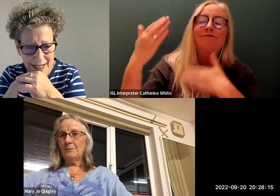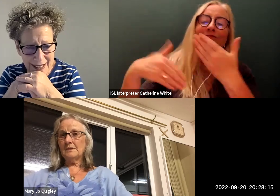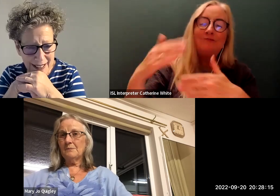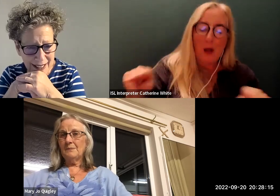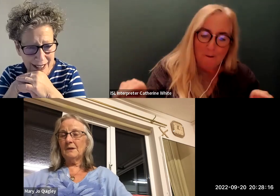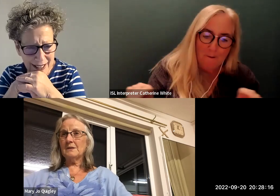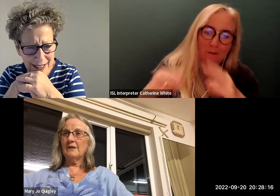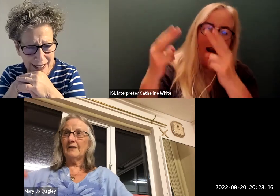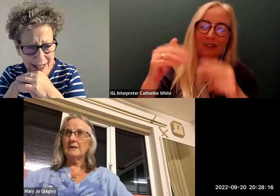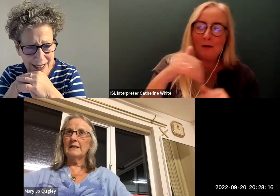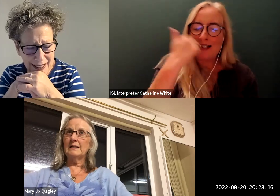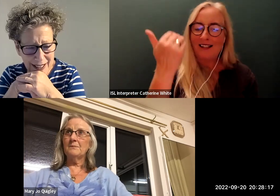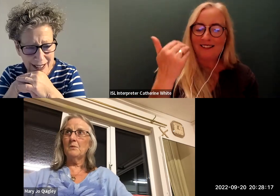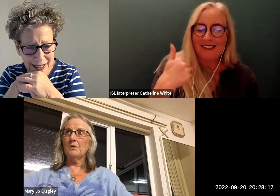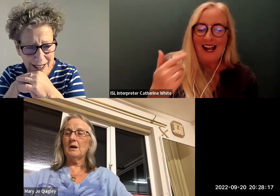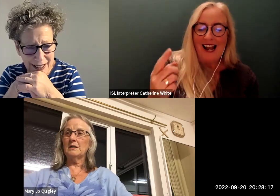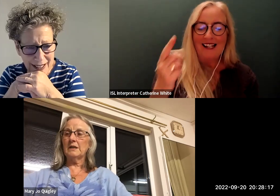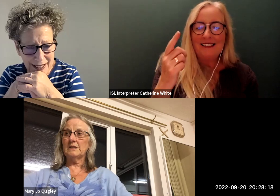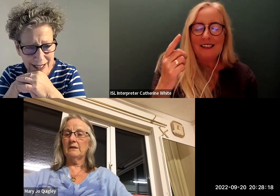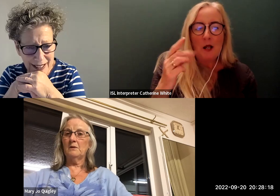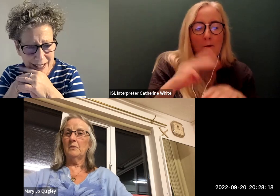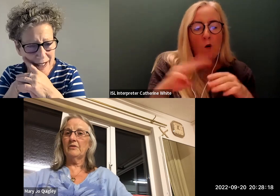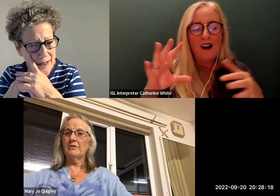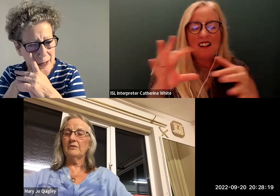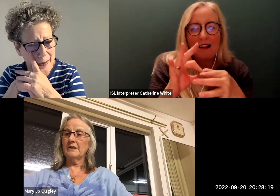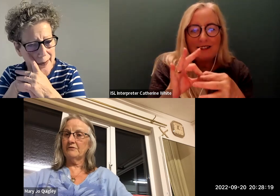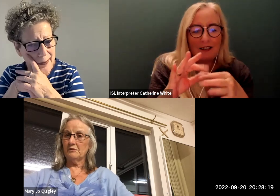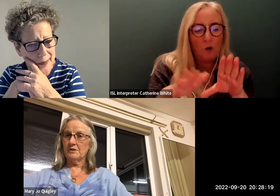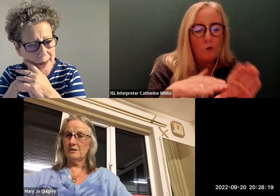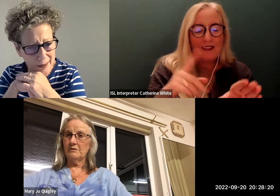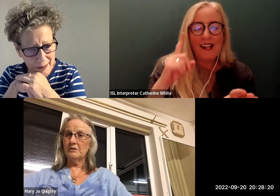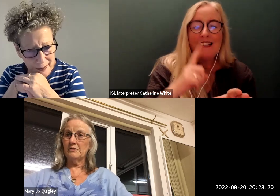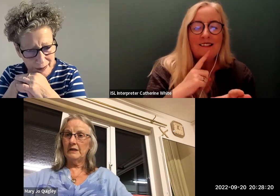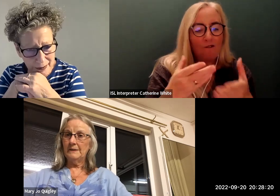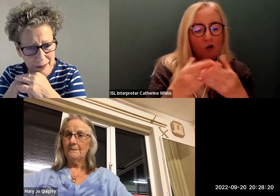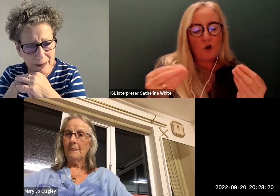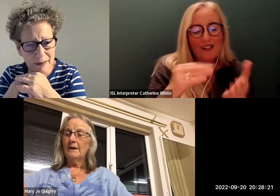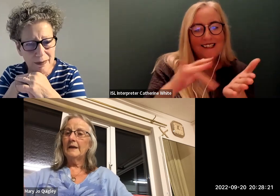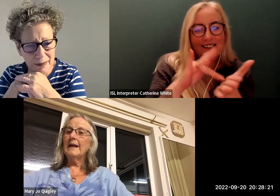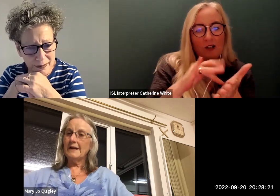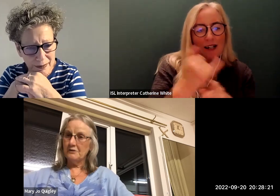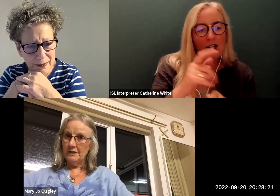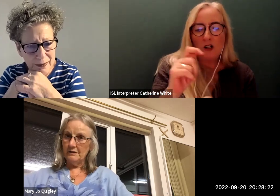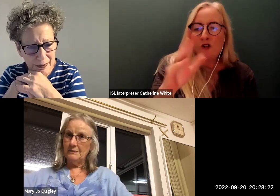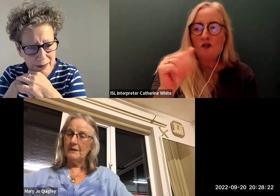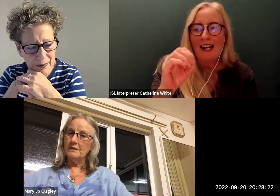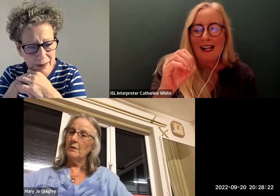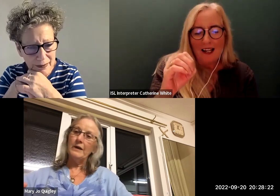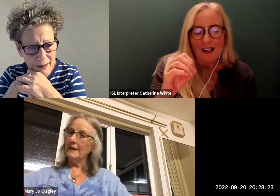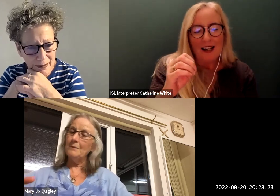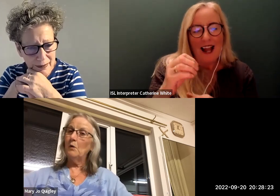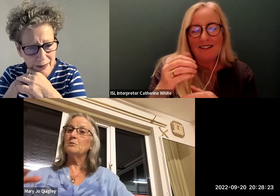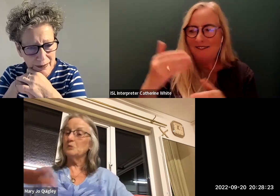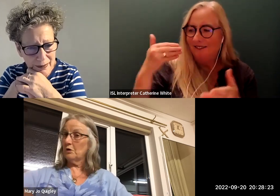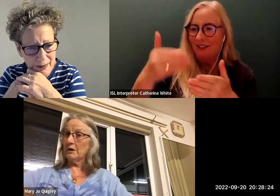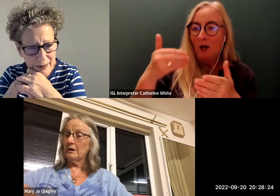up simply because I've had a little bit more contact, I think, with the Deaf Resource Centre in Tralee in latter years, because when I